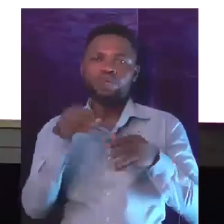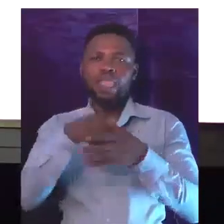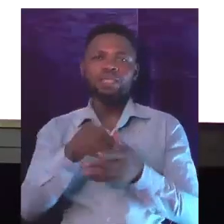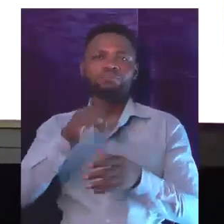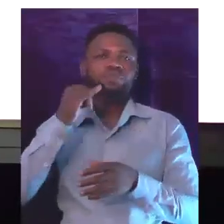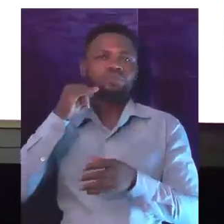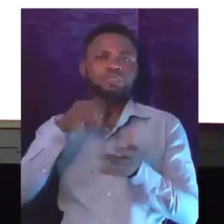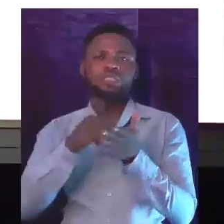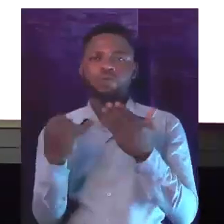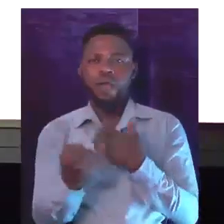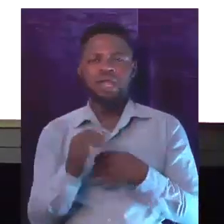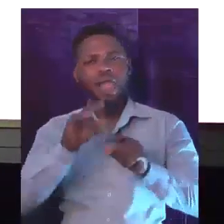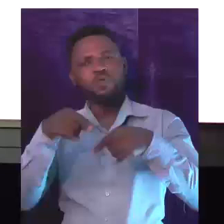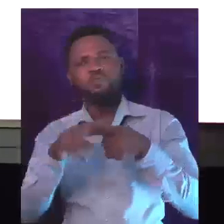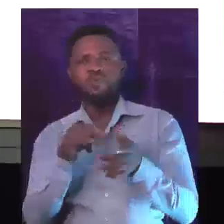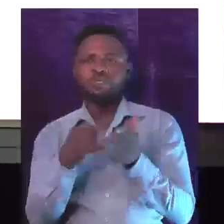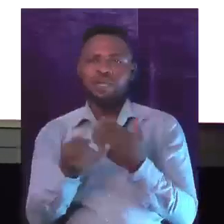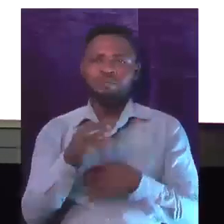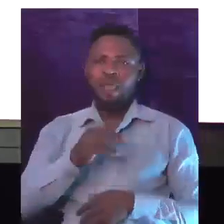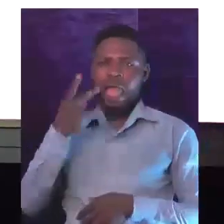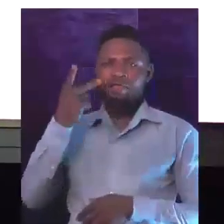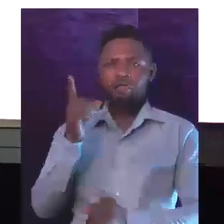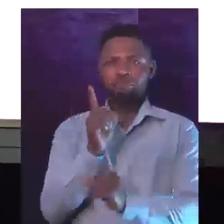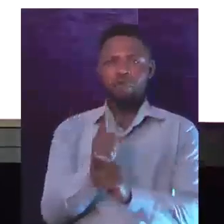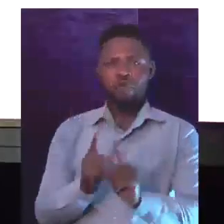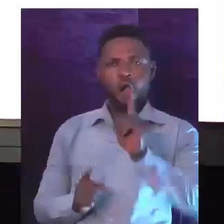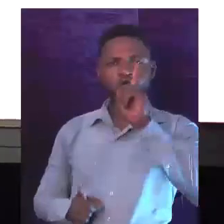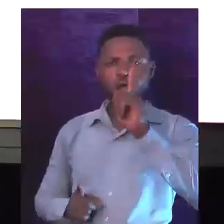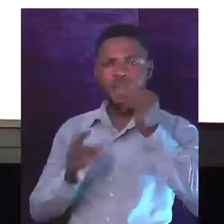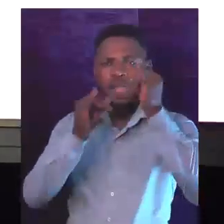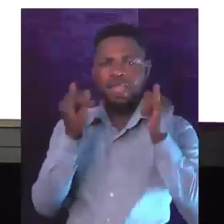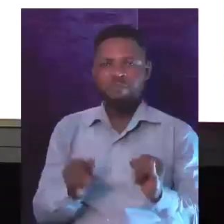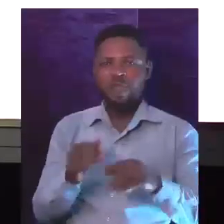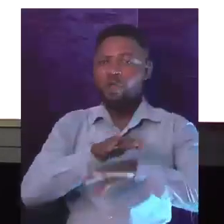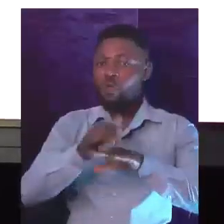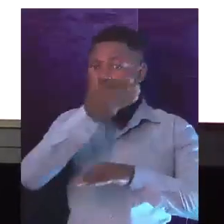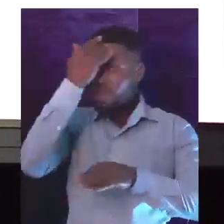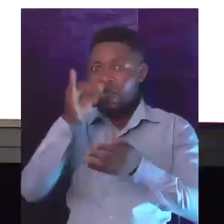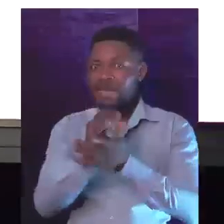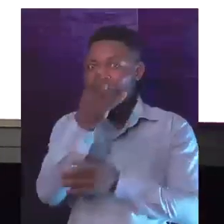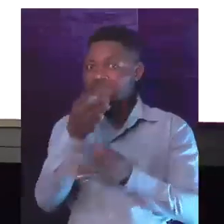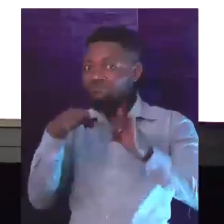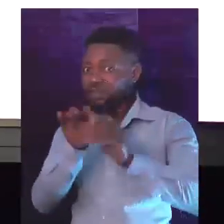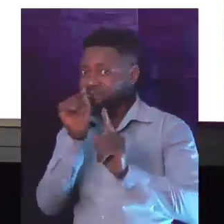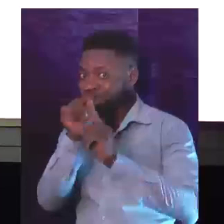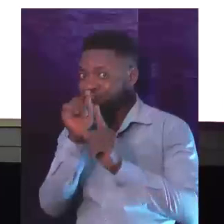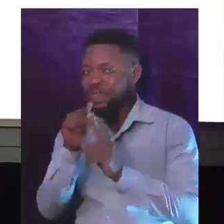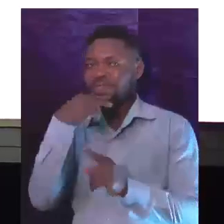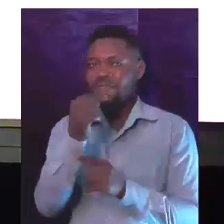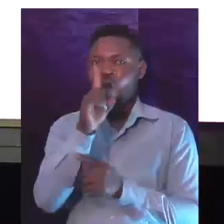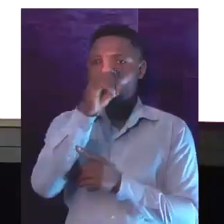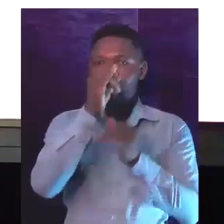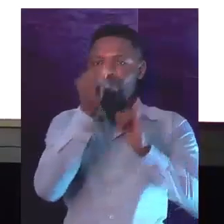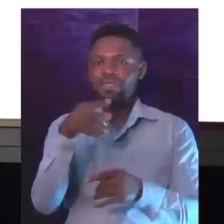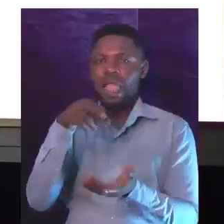January? So I go to January and I see that there is just one image. And don't forget that the key says one image represents